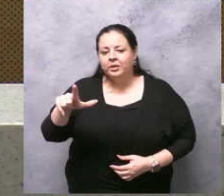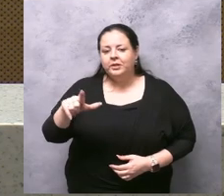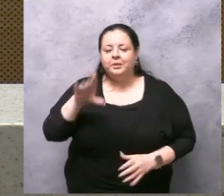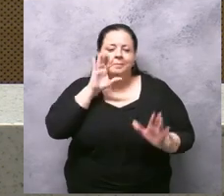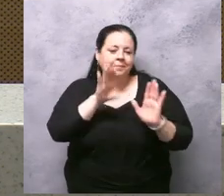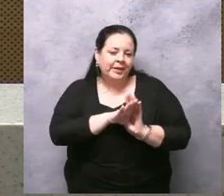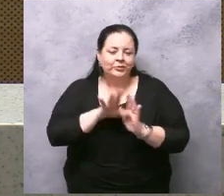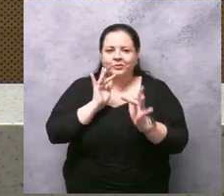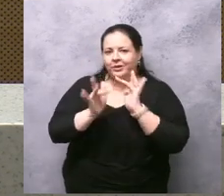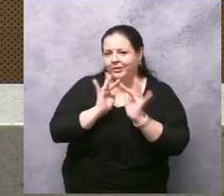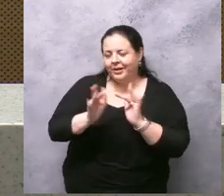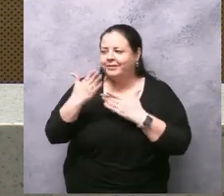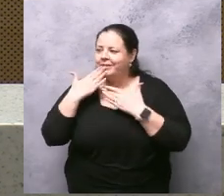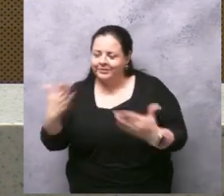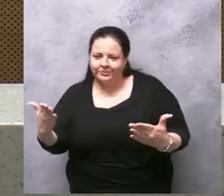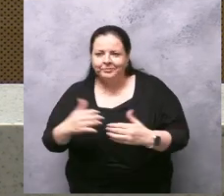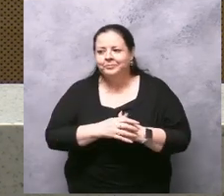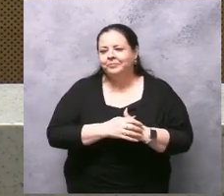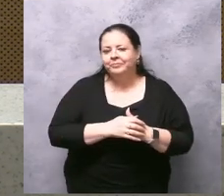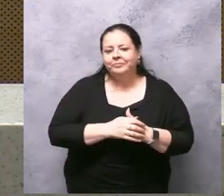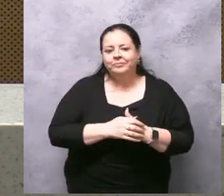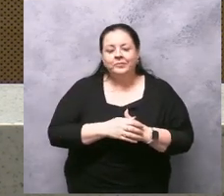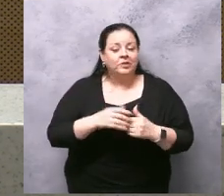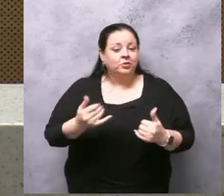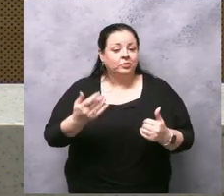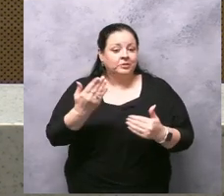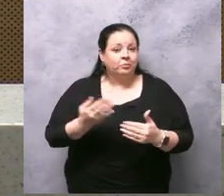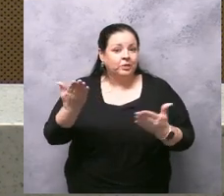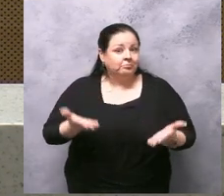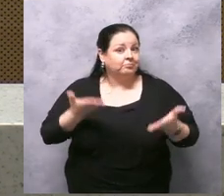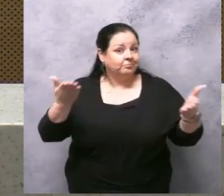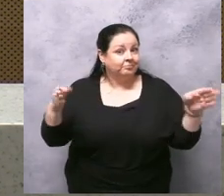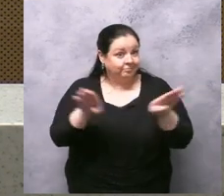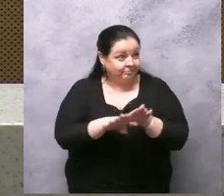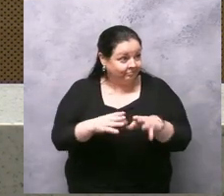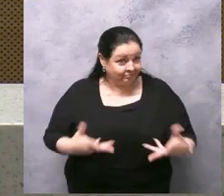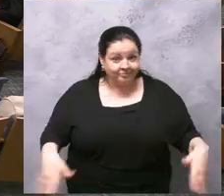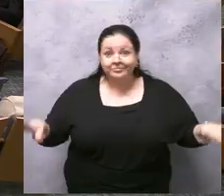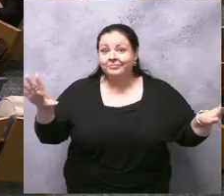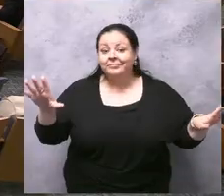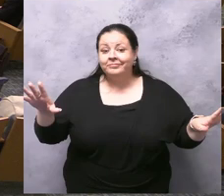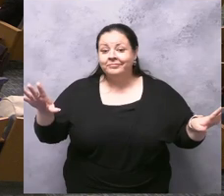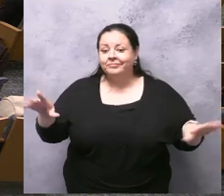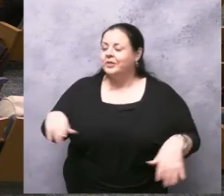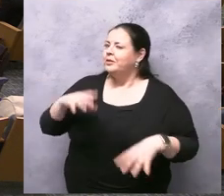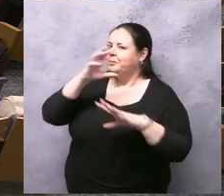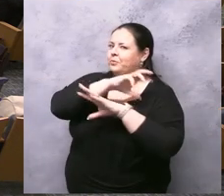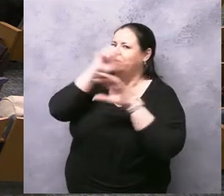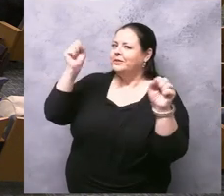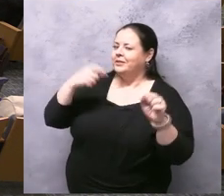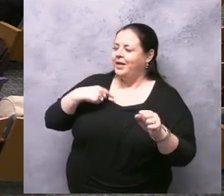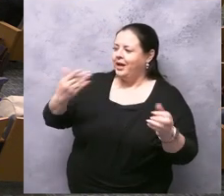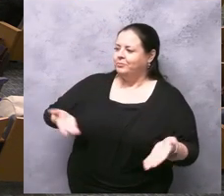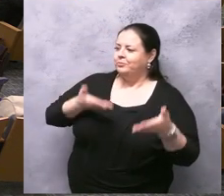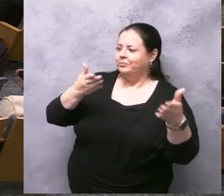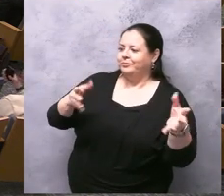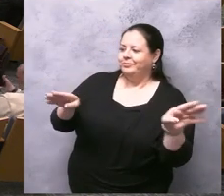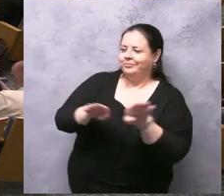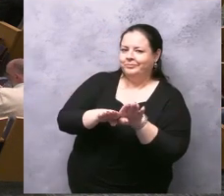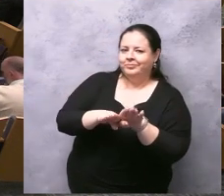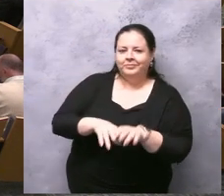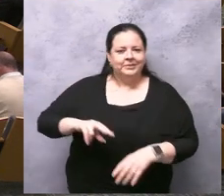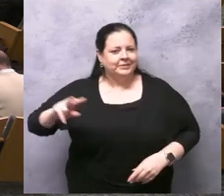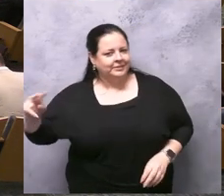as well. Thank you very much, Joel. May I have a motion now at this time to adjourn? President Henry, I motion that we adjourn. Second?